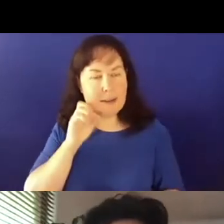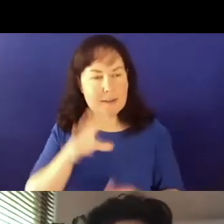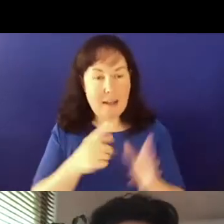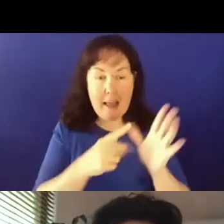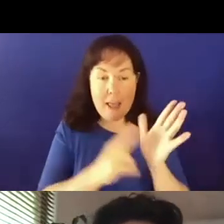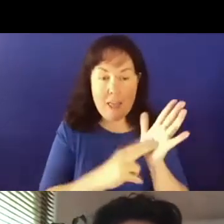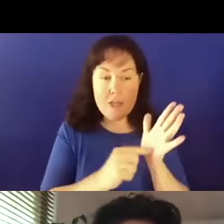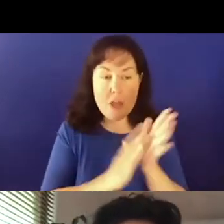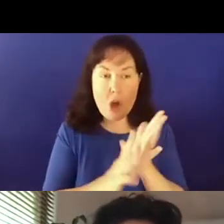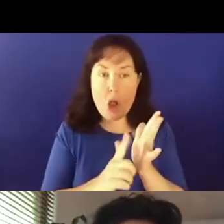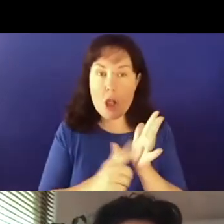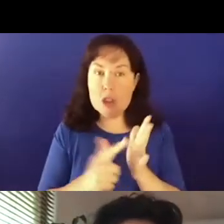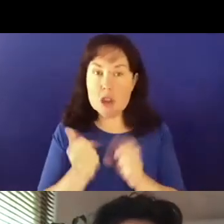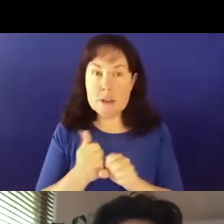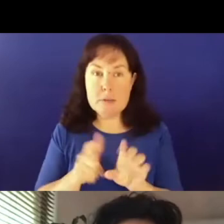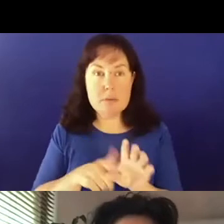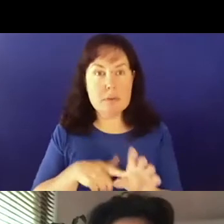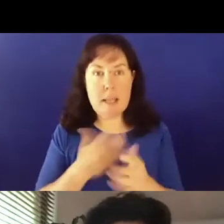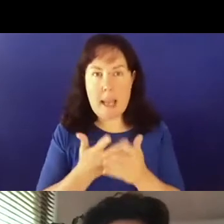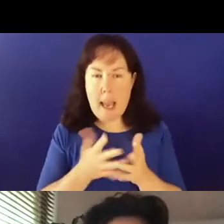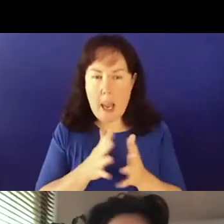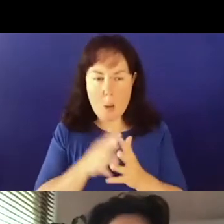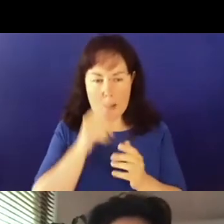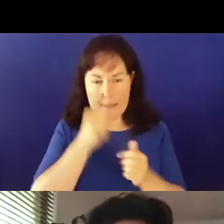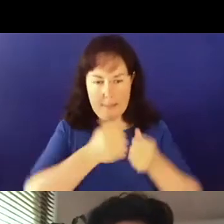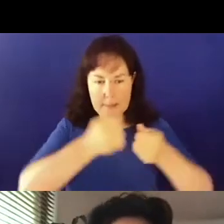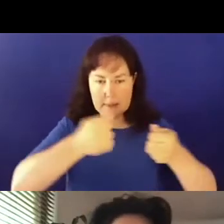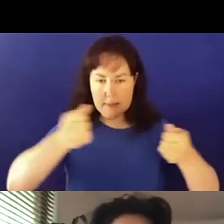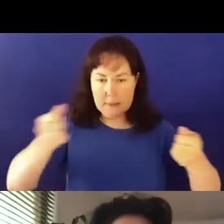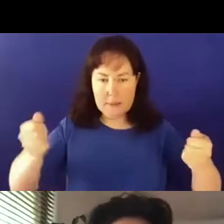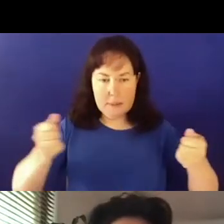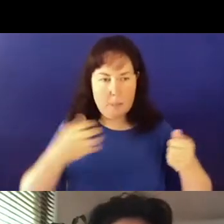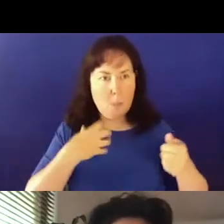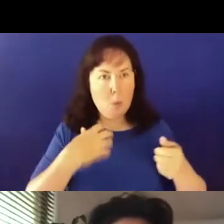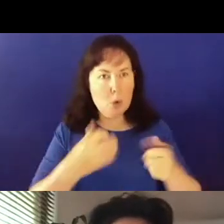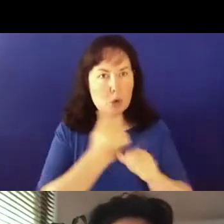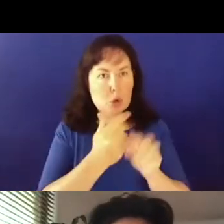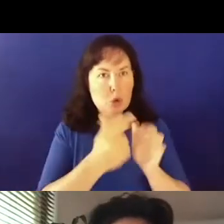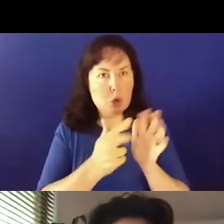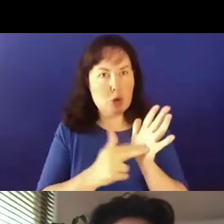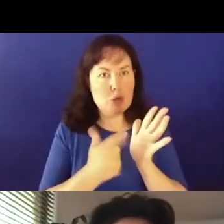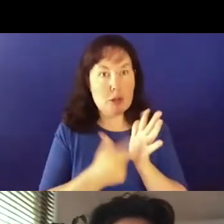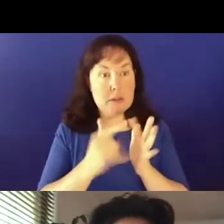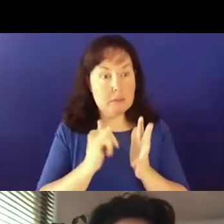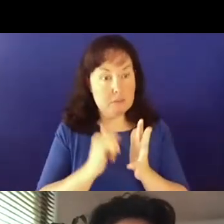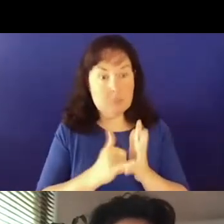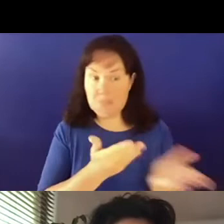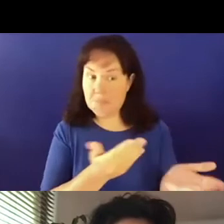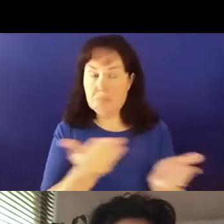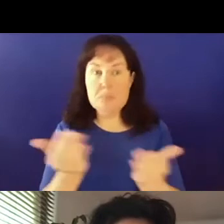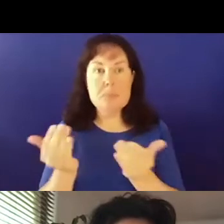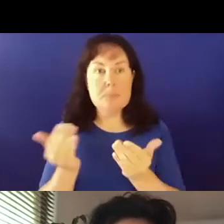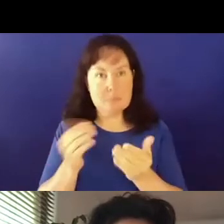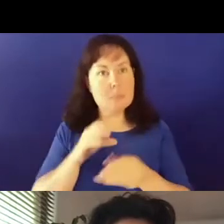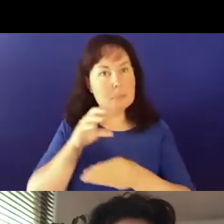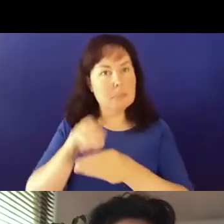are we able to expand the repertoire of Digital Originals into? To jump back to a bit more of